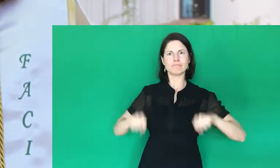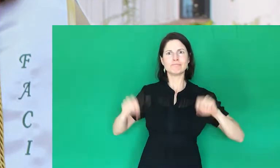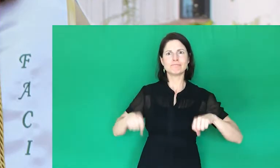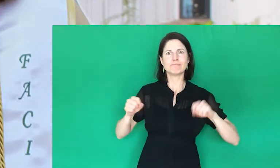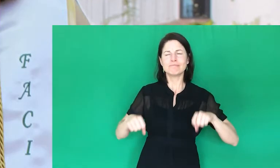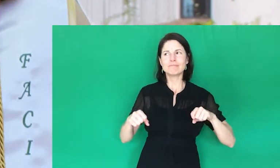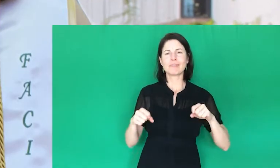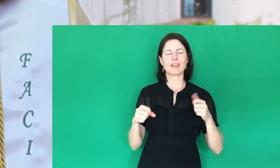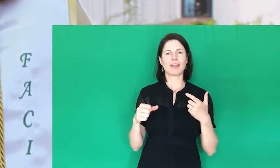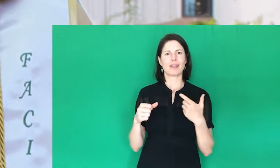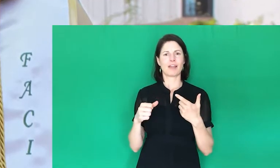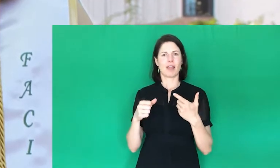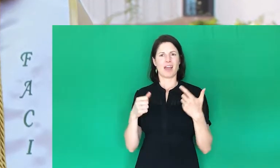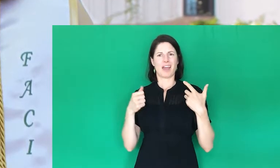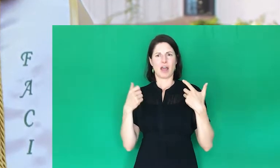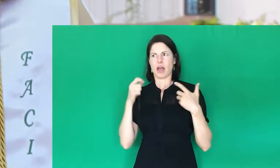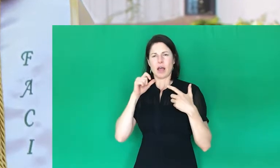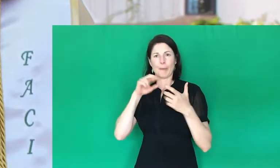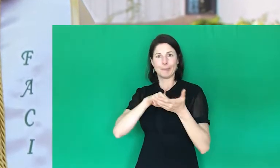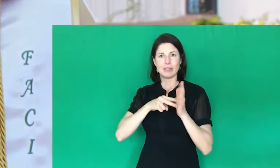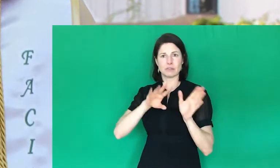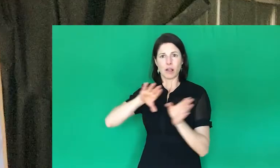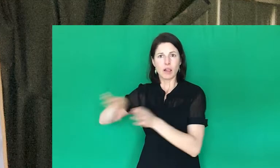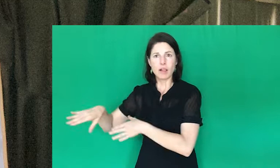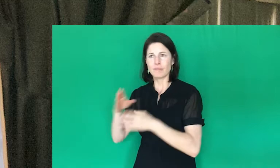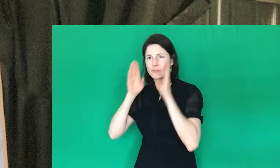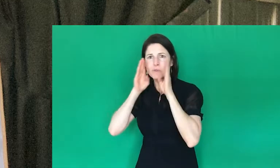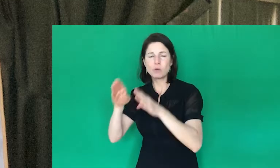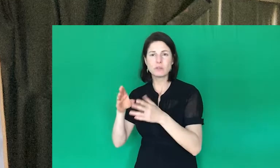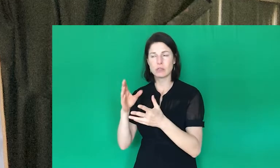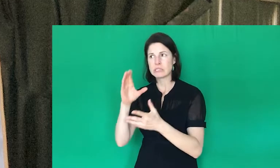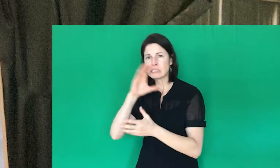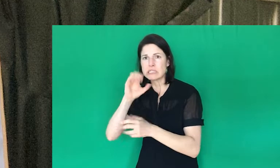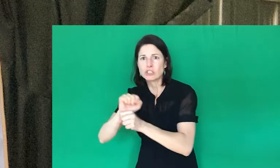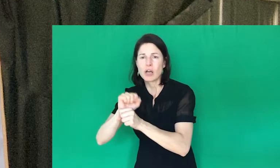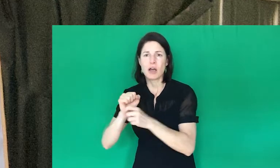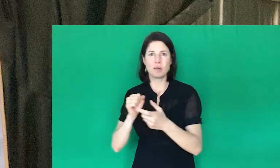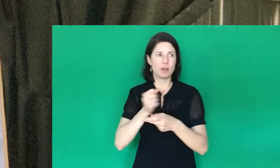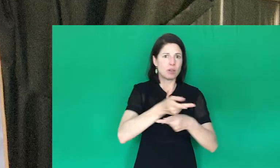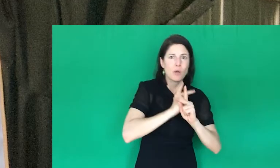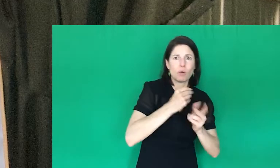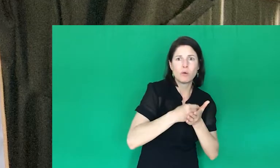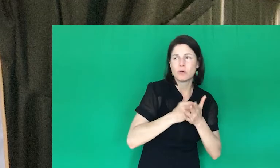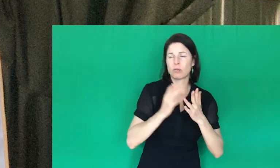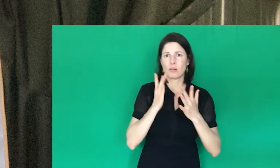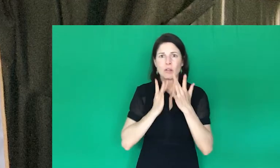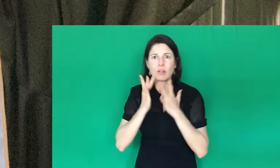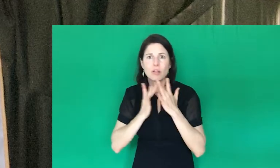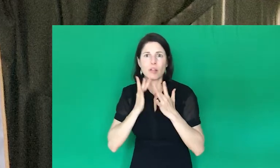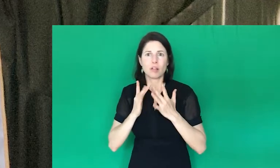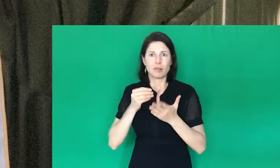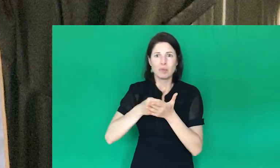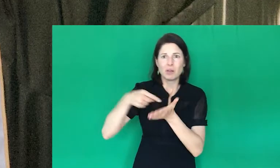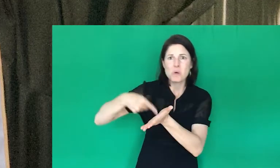wasn't having to focus on trying to get an outside job or having to, worry about all the loans that I was going